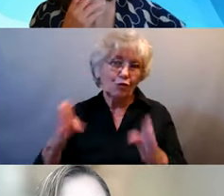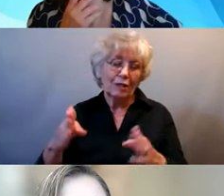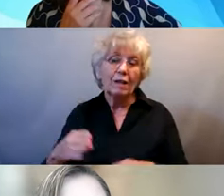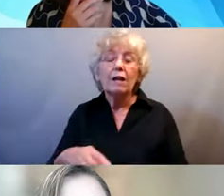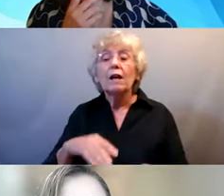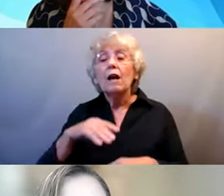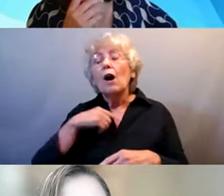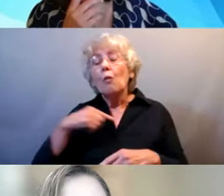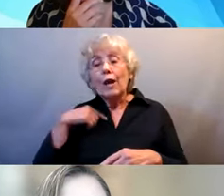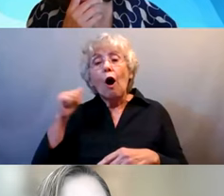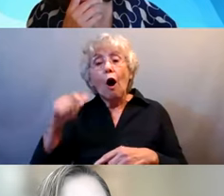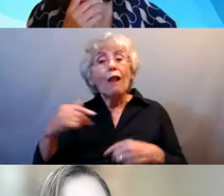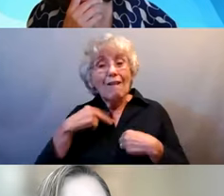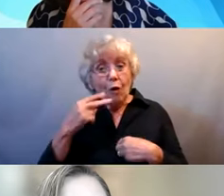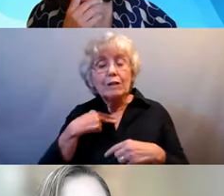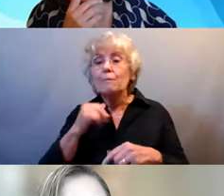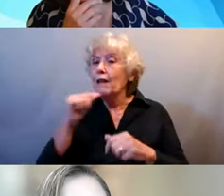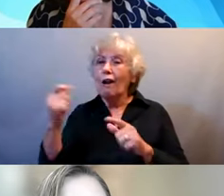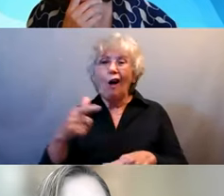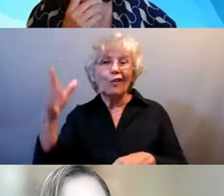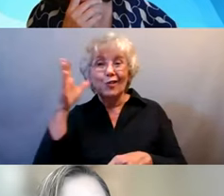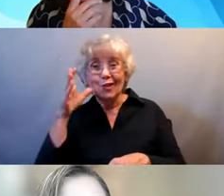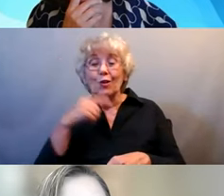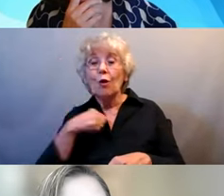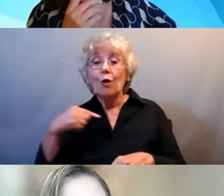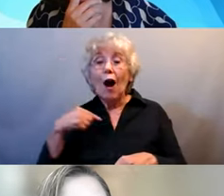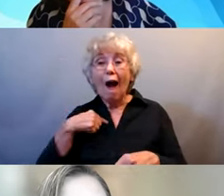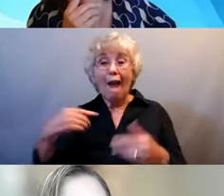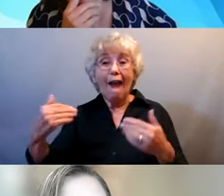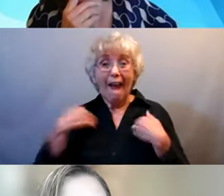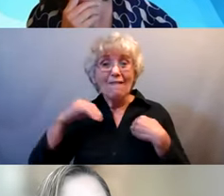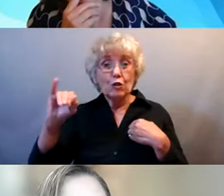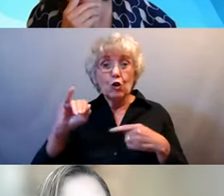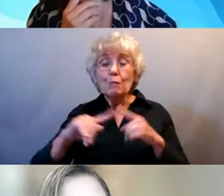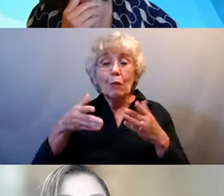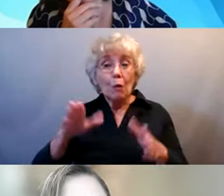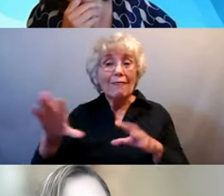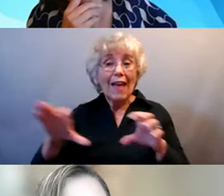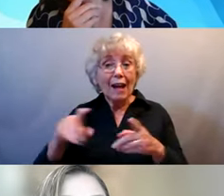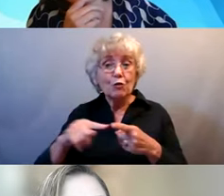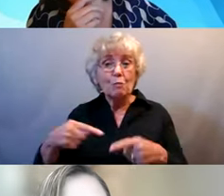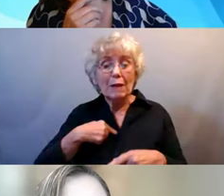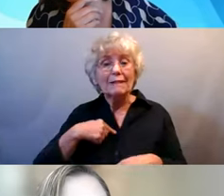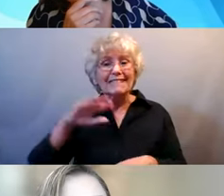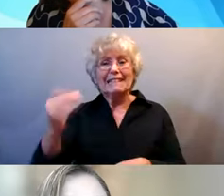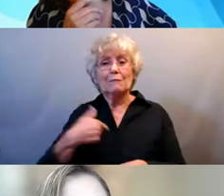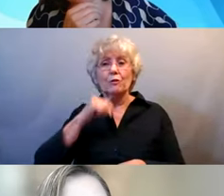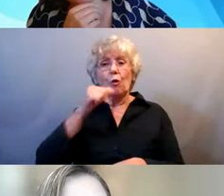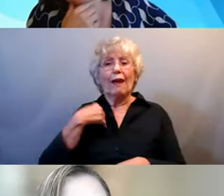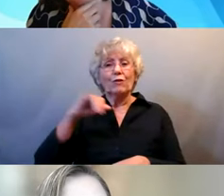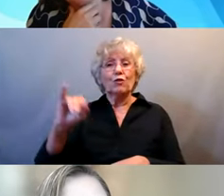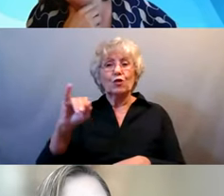heard. I have insurance, but the way I'm treated, you think I don't. So I have a lot to say that's happened to me. That's my